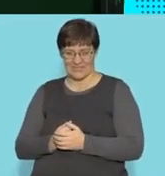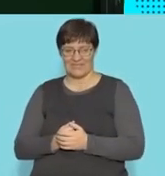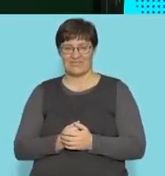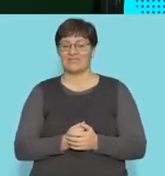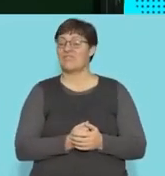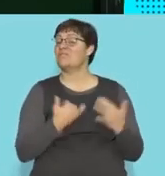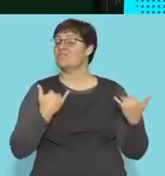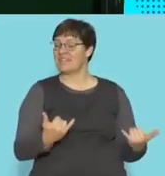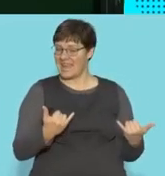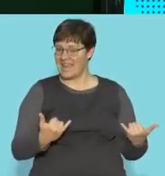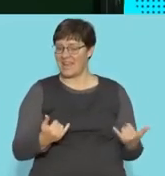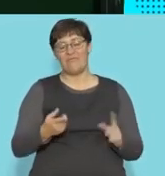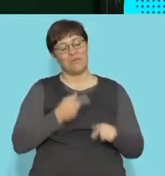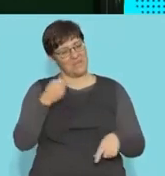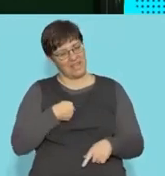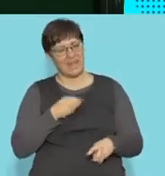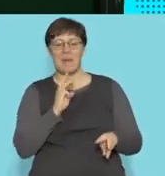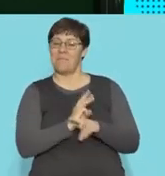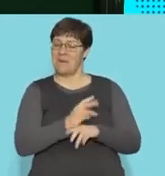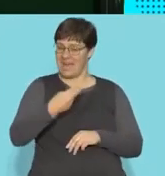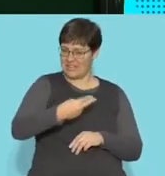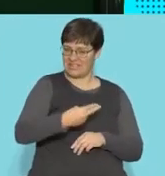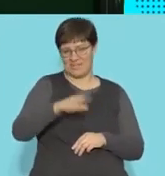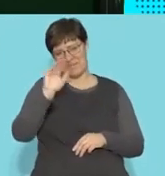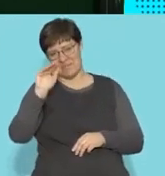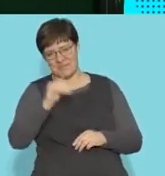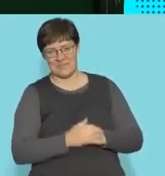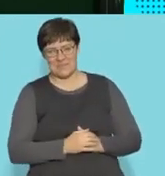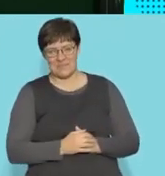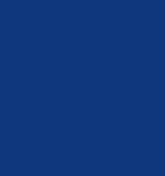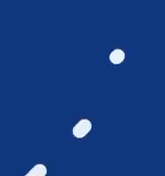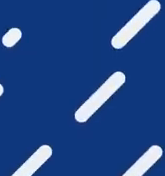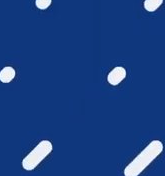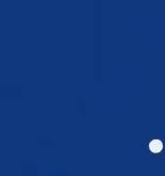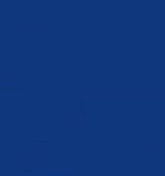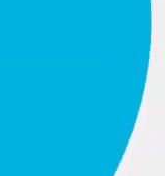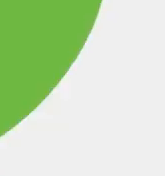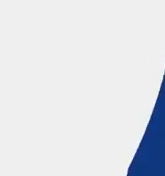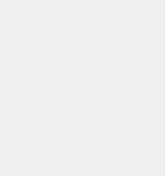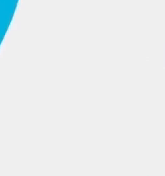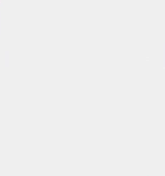lesson. But for today, from me, Mama H, bye-bye.